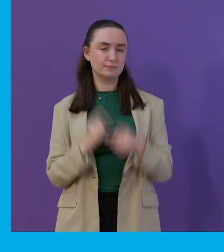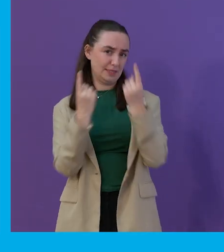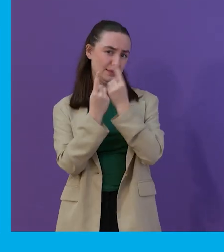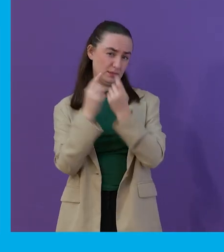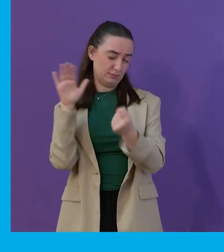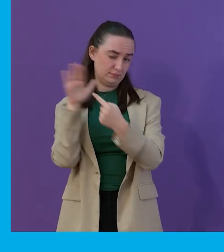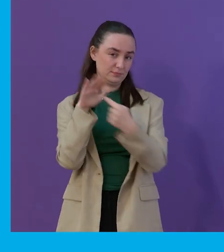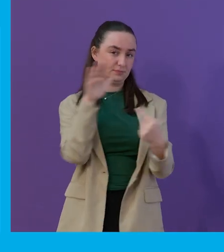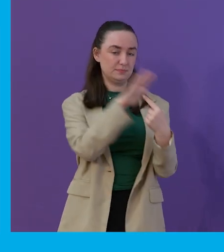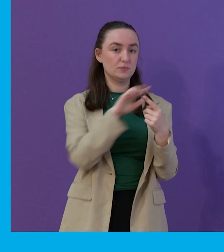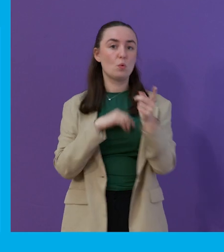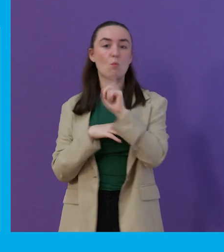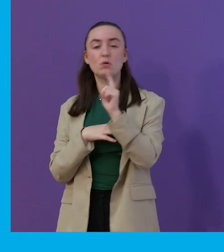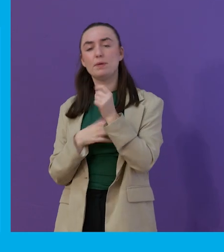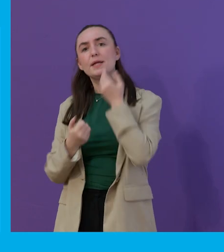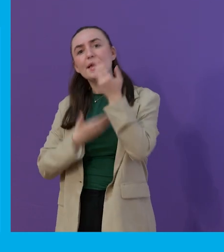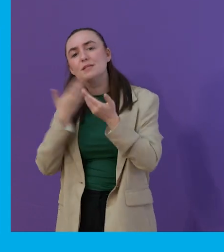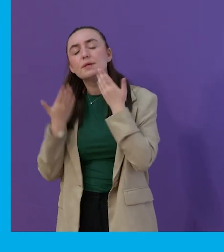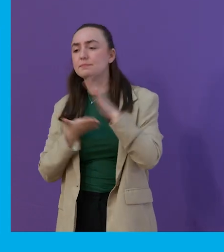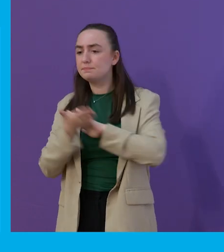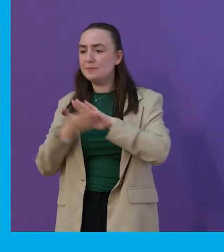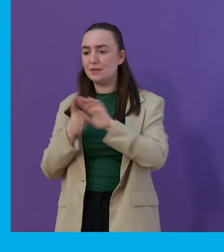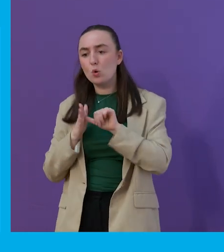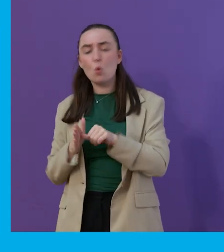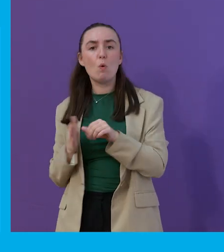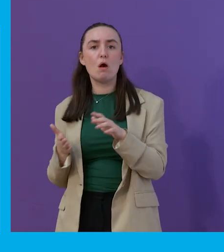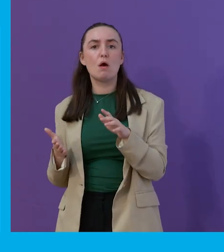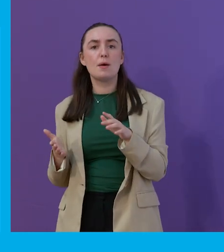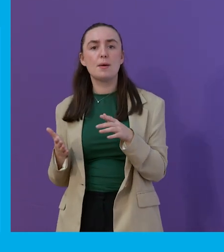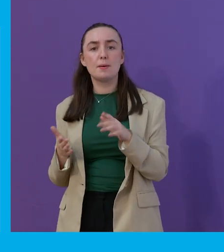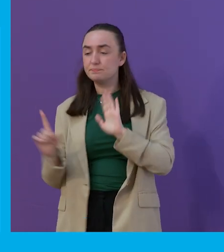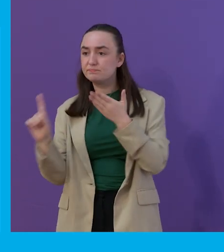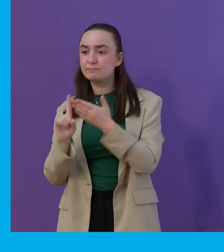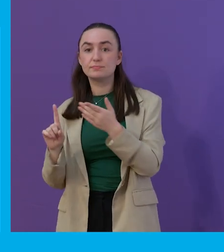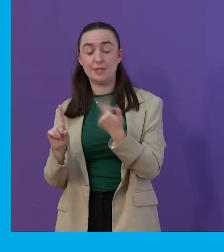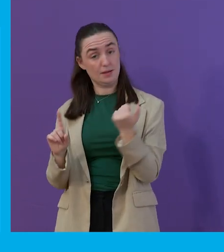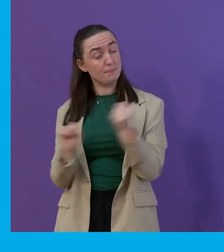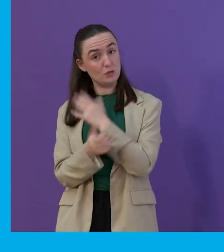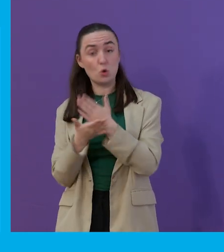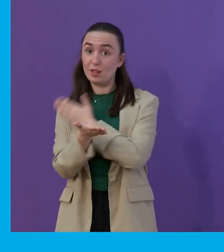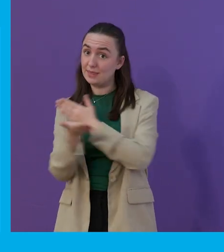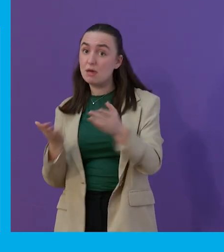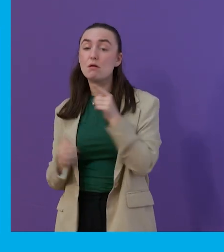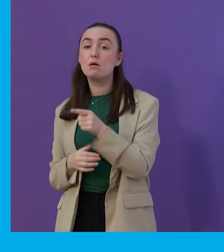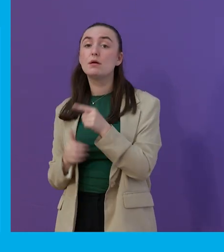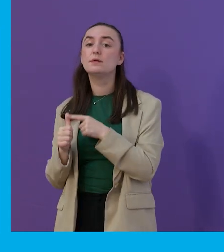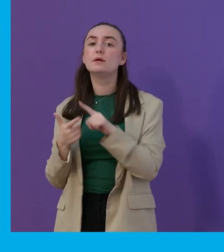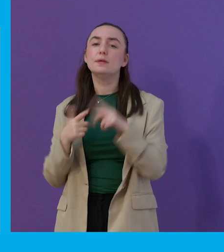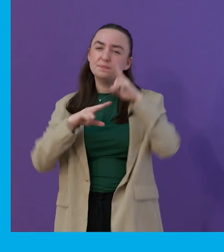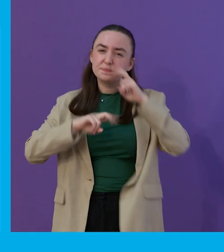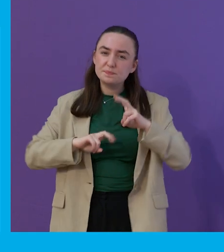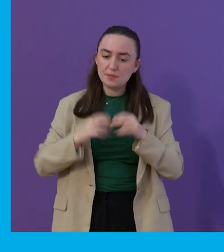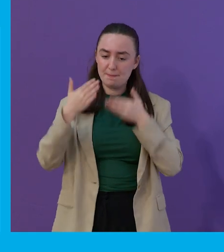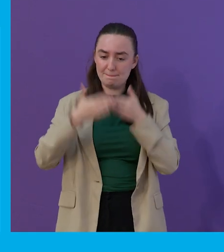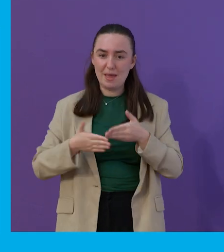are around defining core purpose of local government and really being clear about that. Really exploring the barriers to